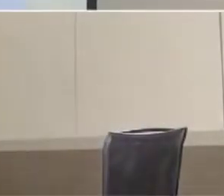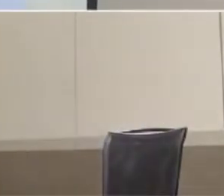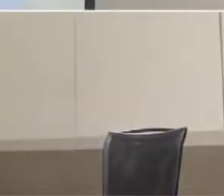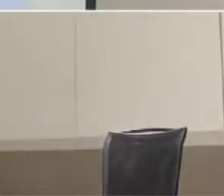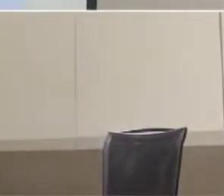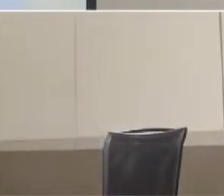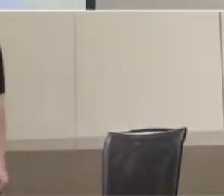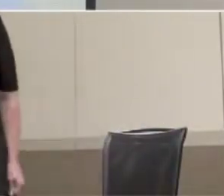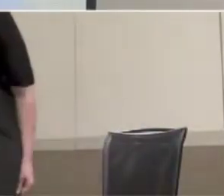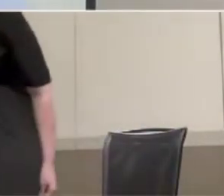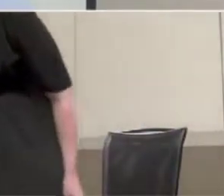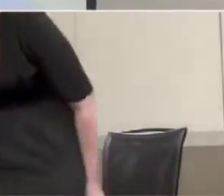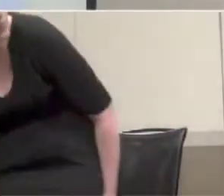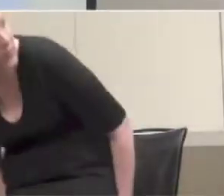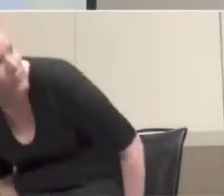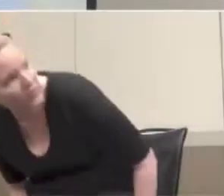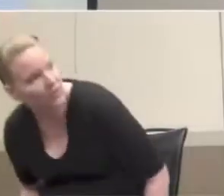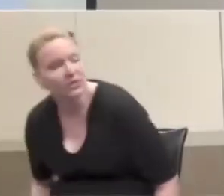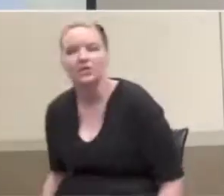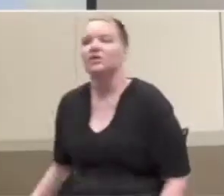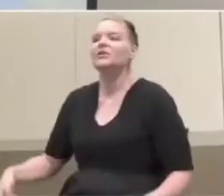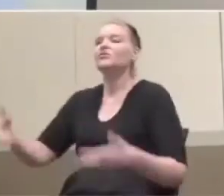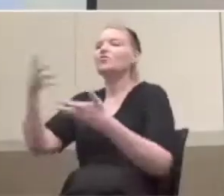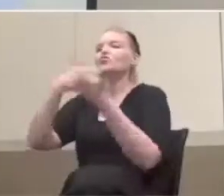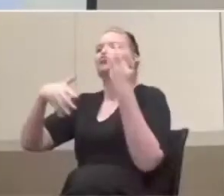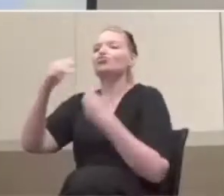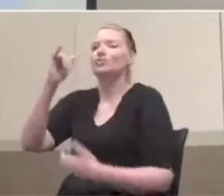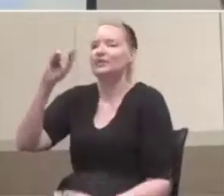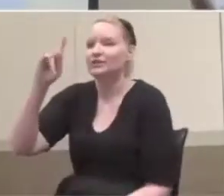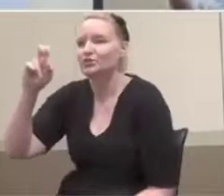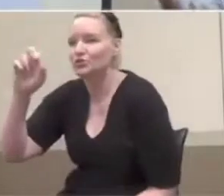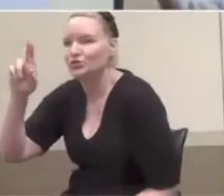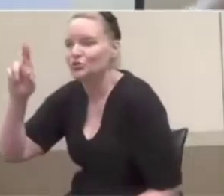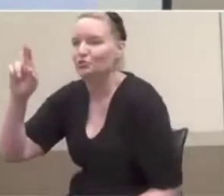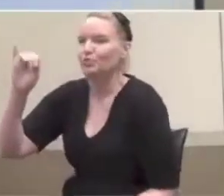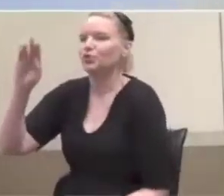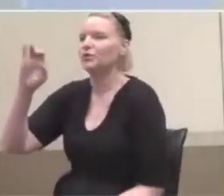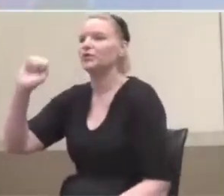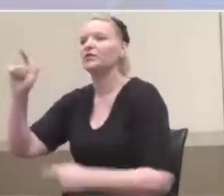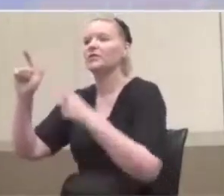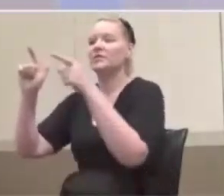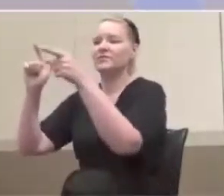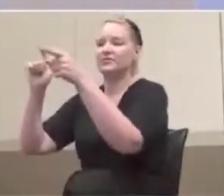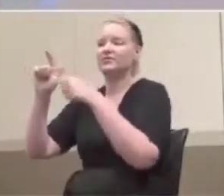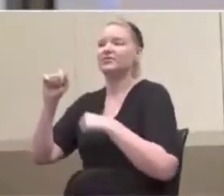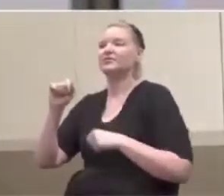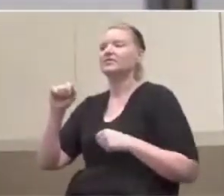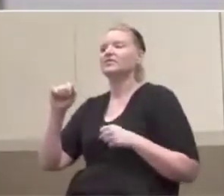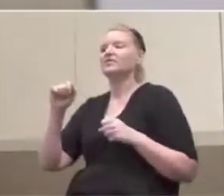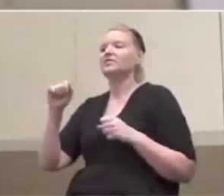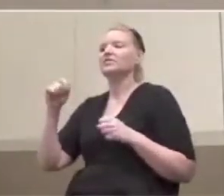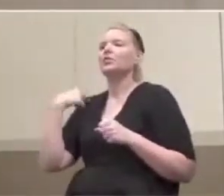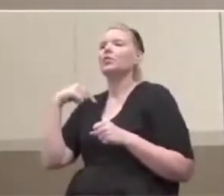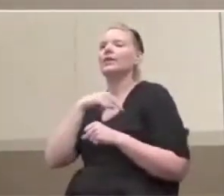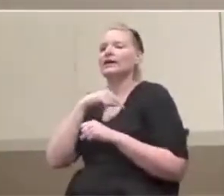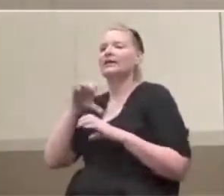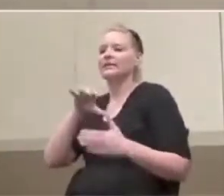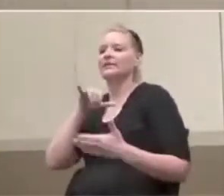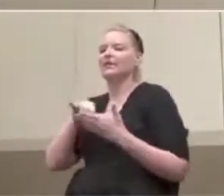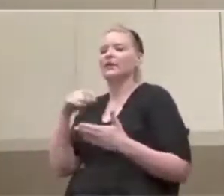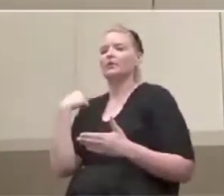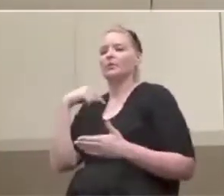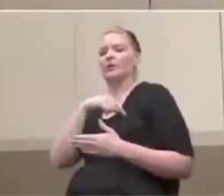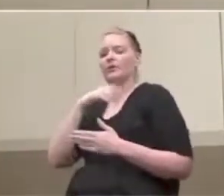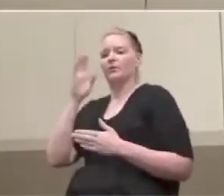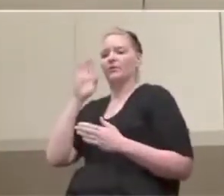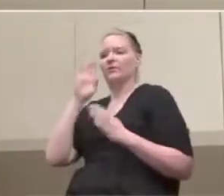Anybody? Did we do that already? Thank you. Yes? We did interpersonal. We were looking at it more from